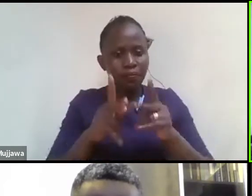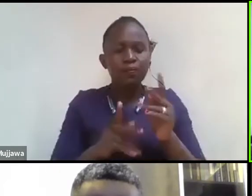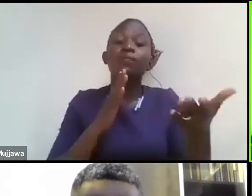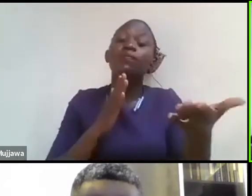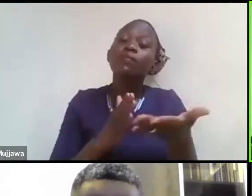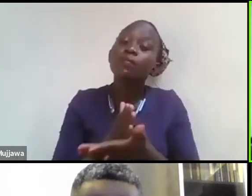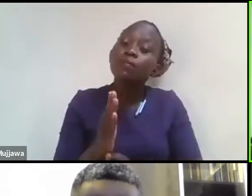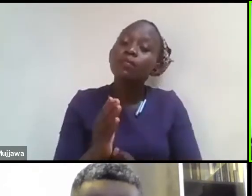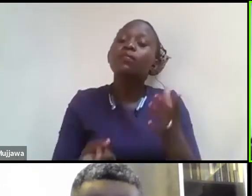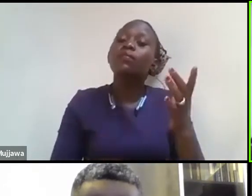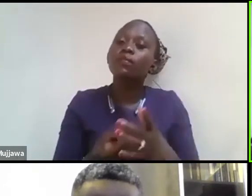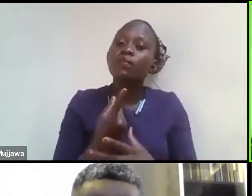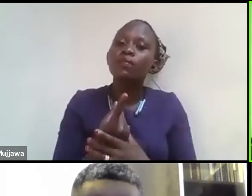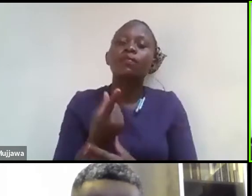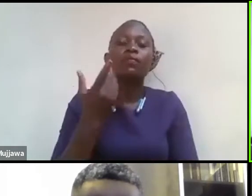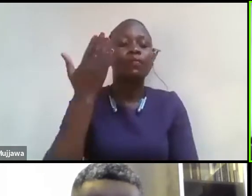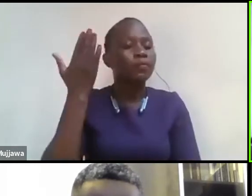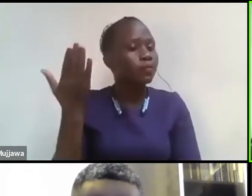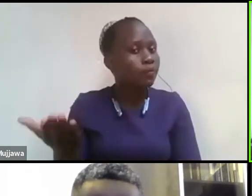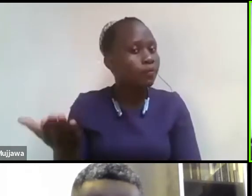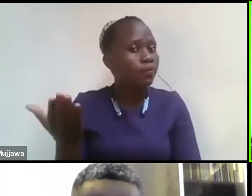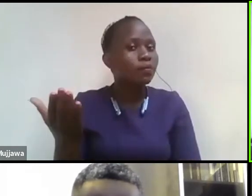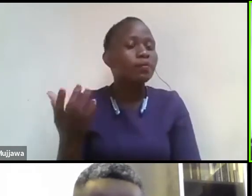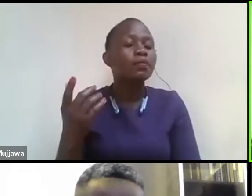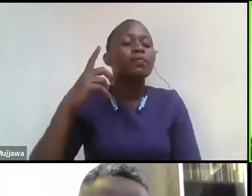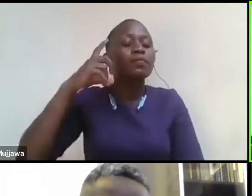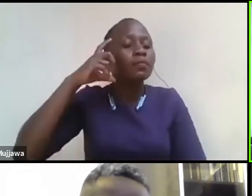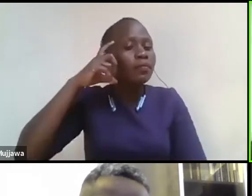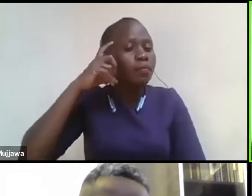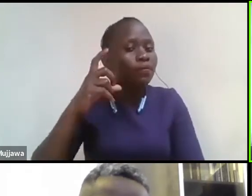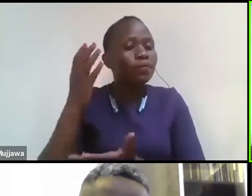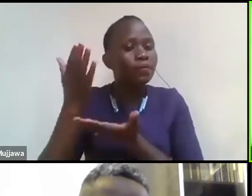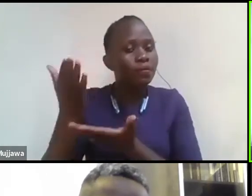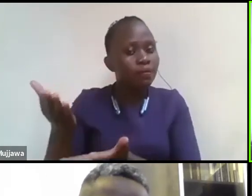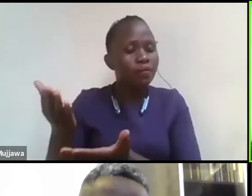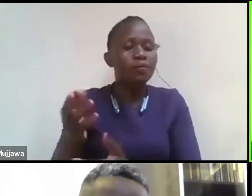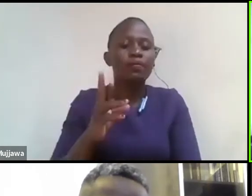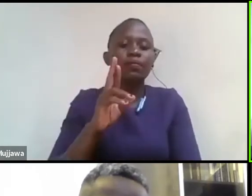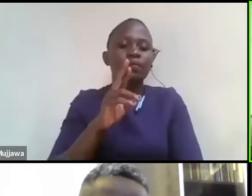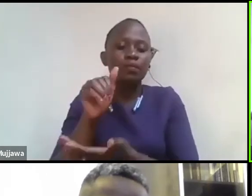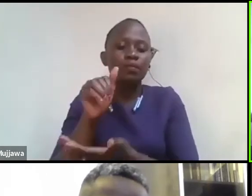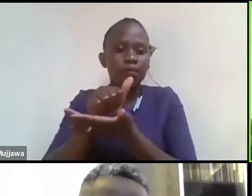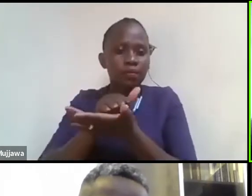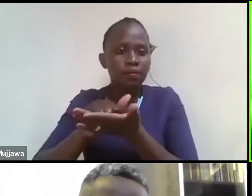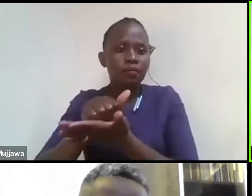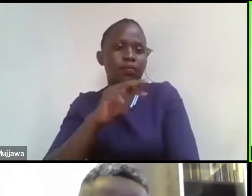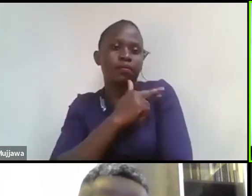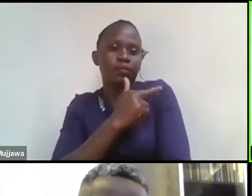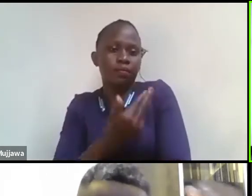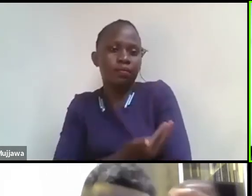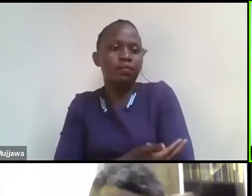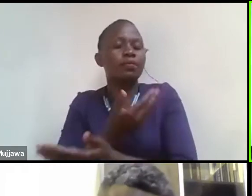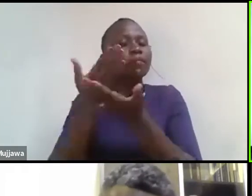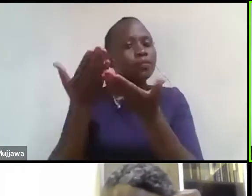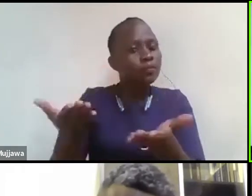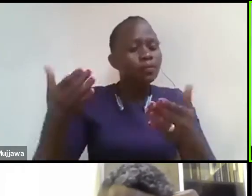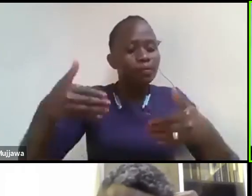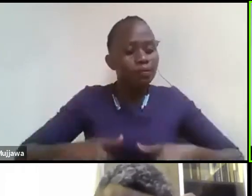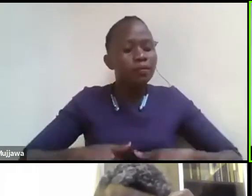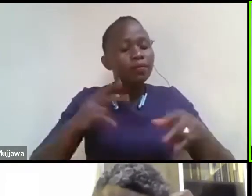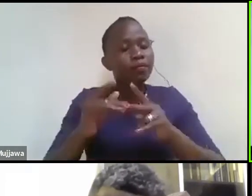the biggest input we would want, the natural resource. And where do you guys come in? Where do young people come in?